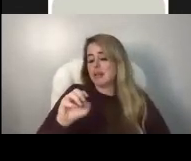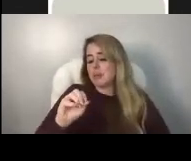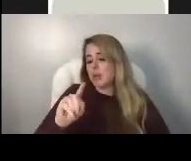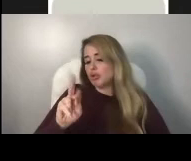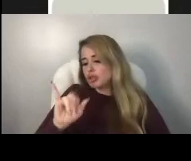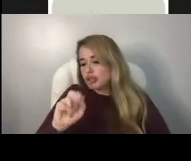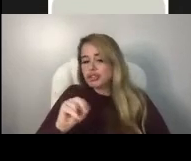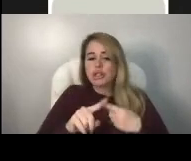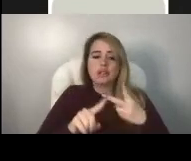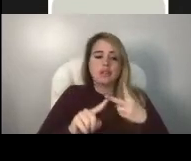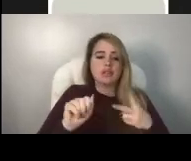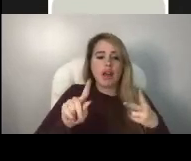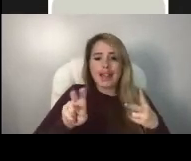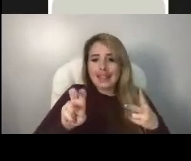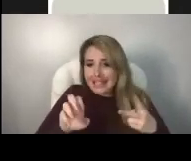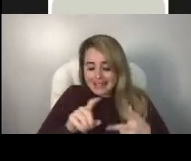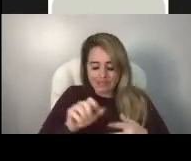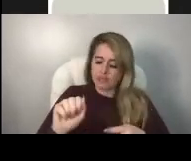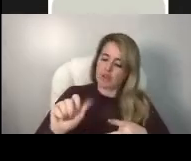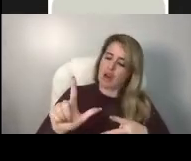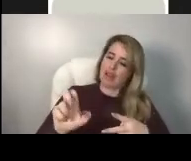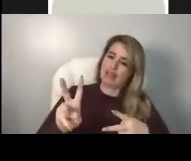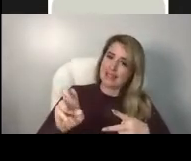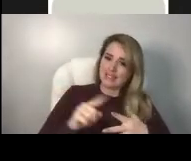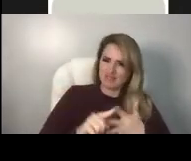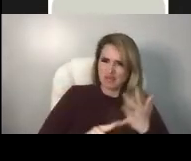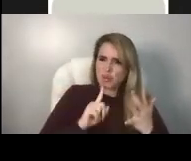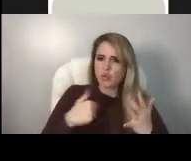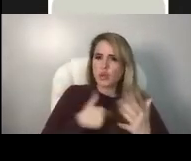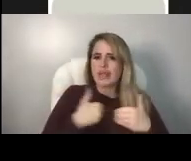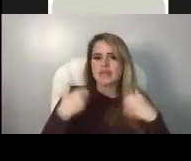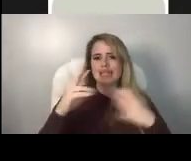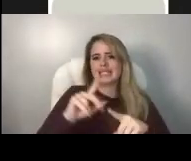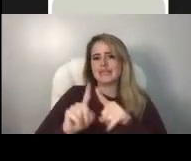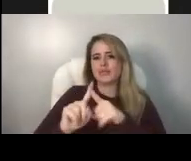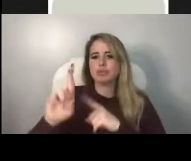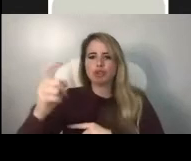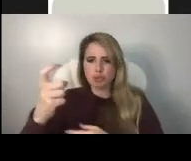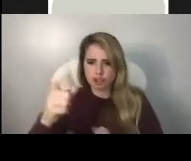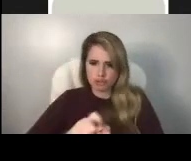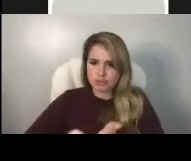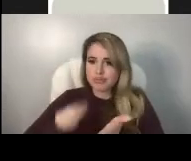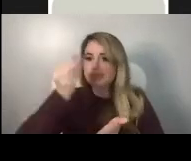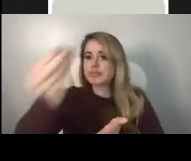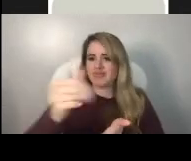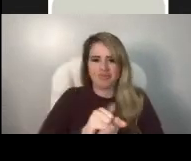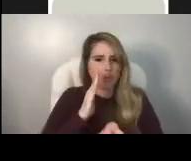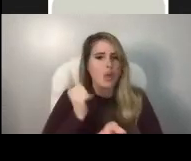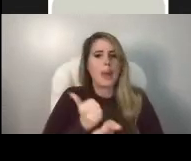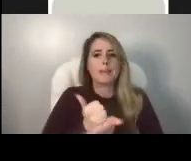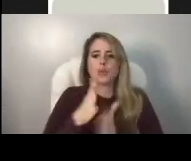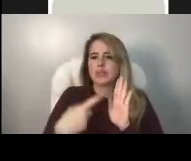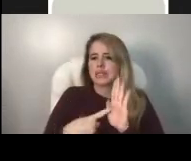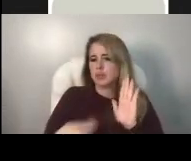ibuprofen, and there's a whole slew of them that we prescribe. and they can help with the symptoms